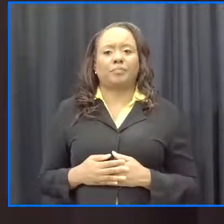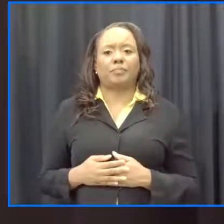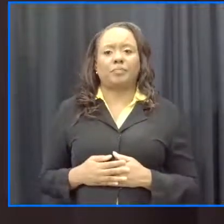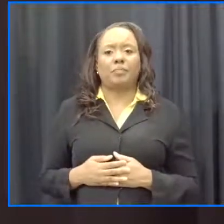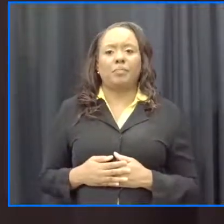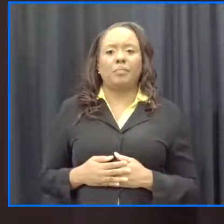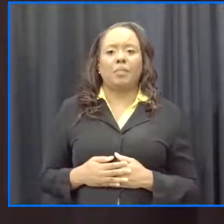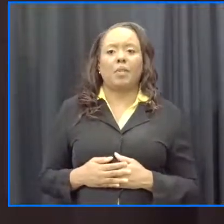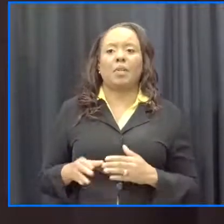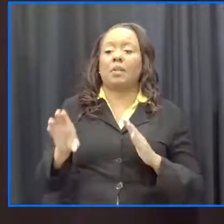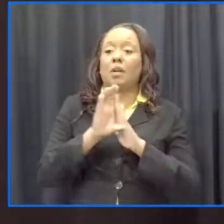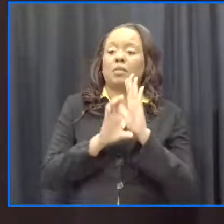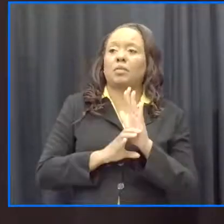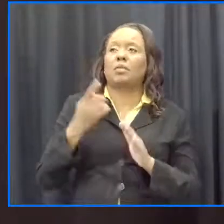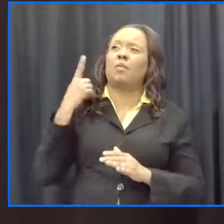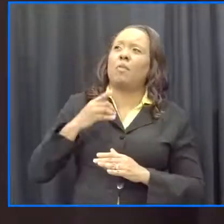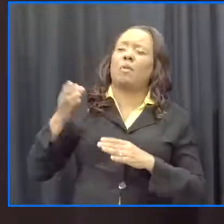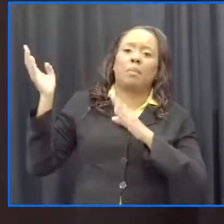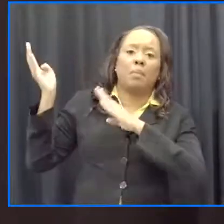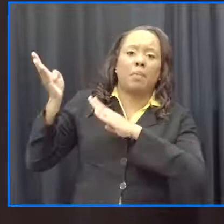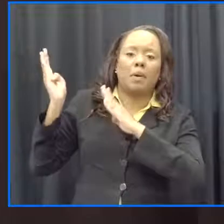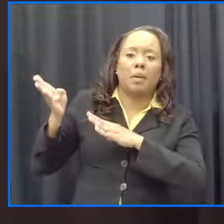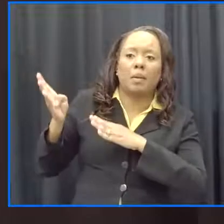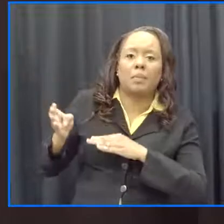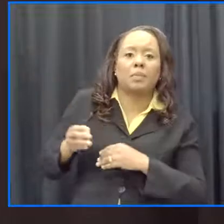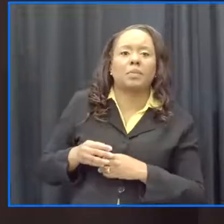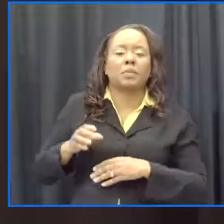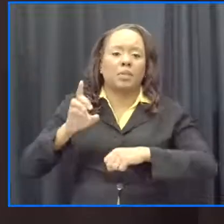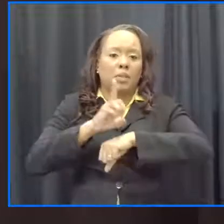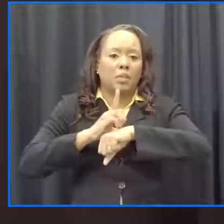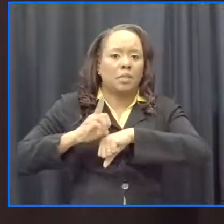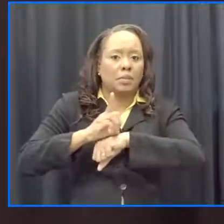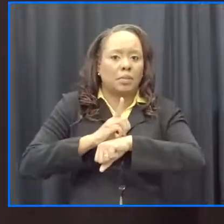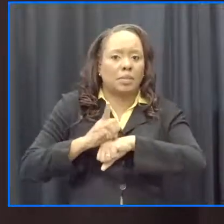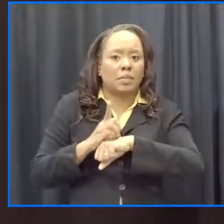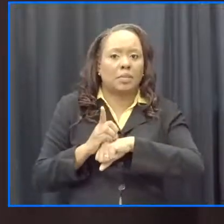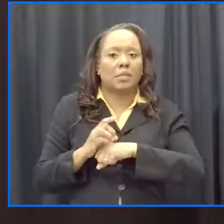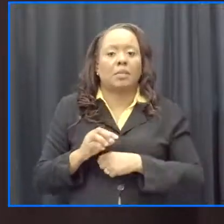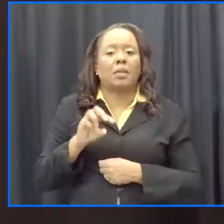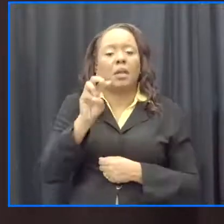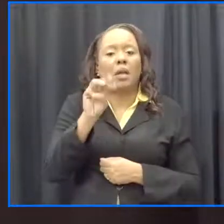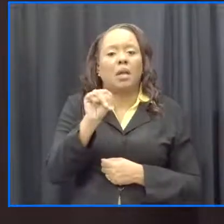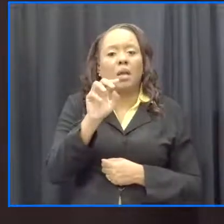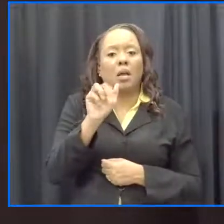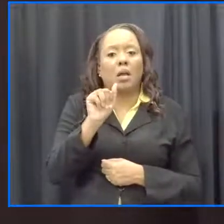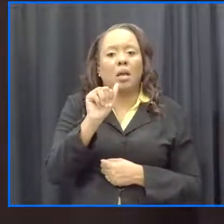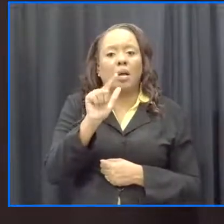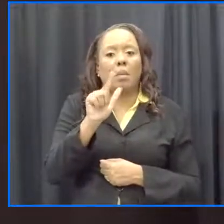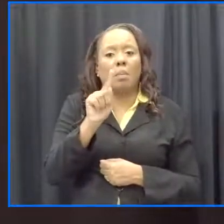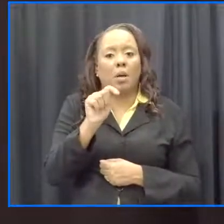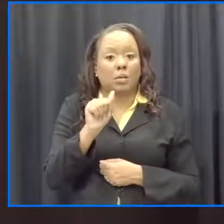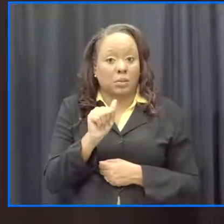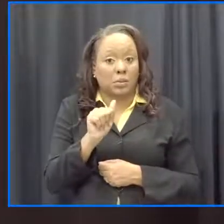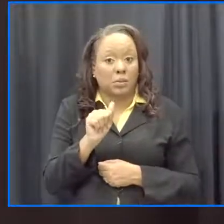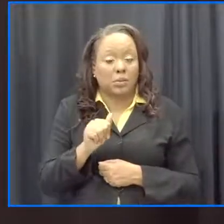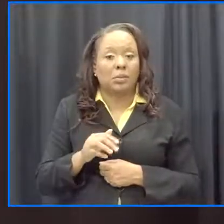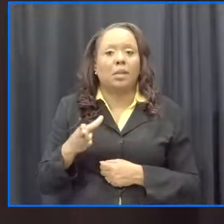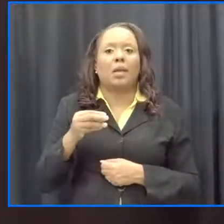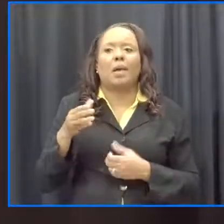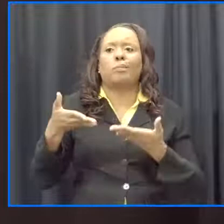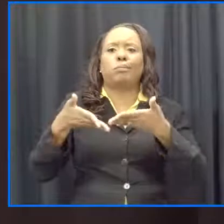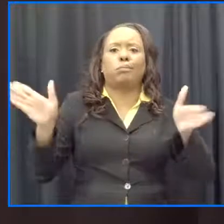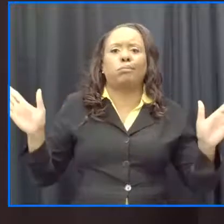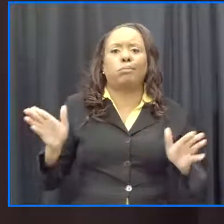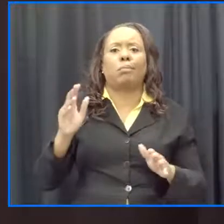the constitutions of other Commonwealth countries such as the Bahamas, the Commonwealth of Dominica, Malta, and indeed